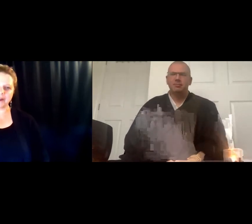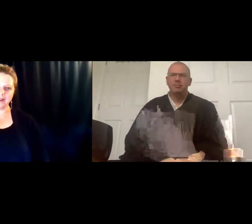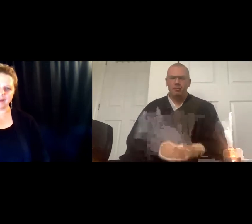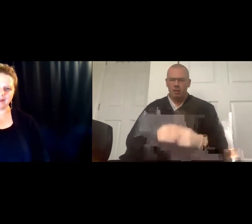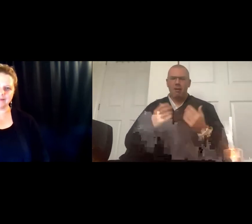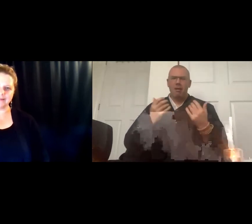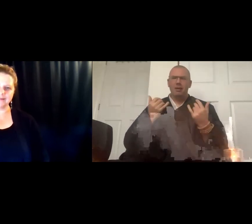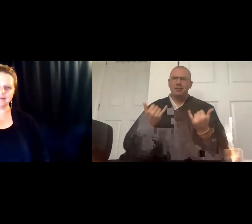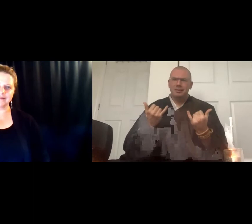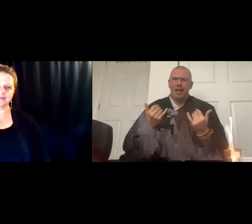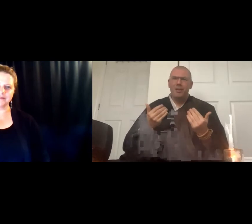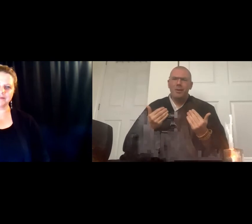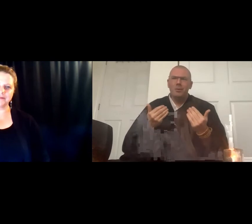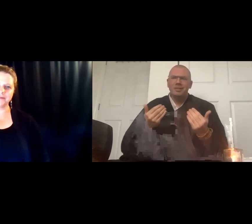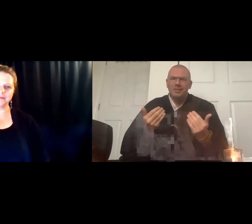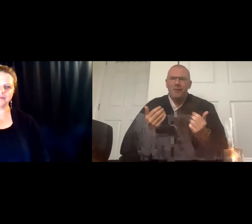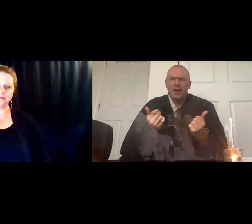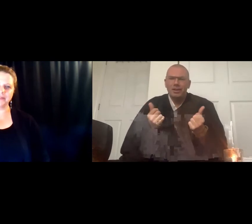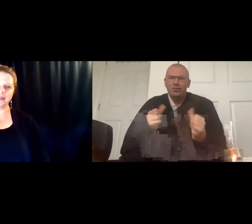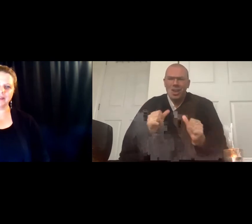and try again.